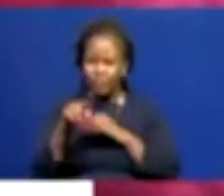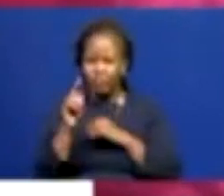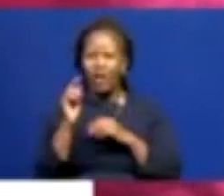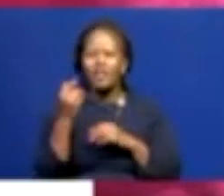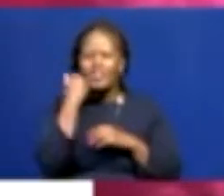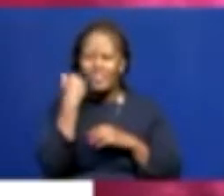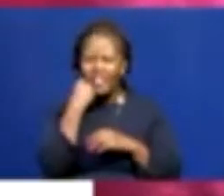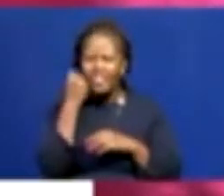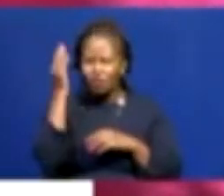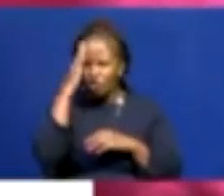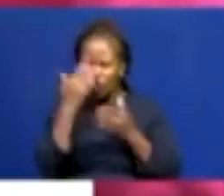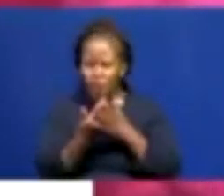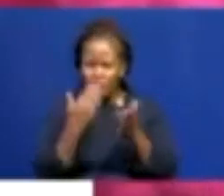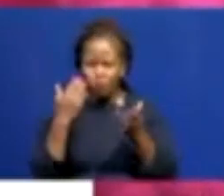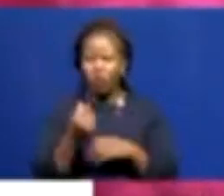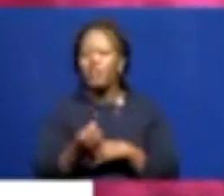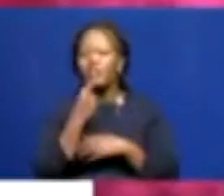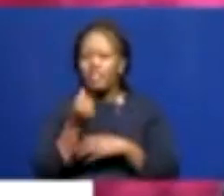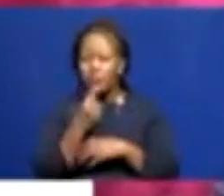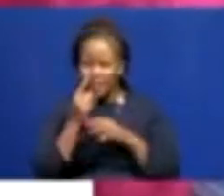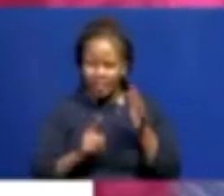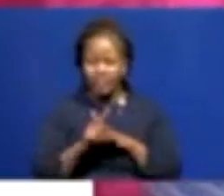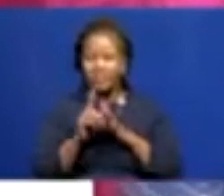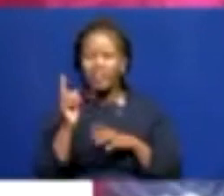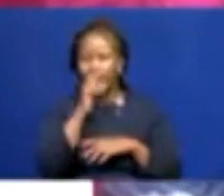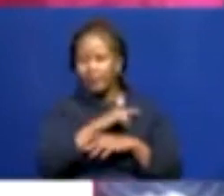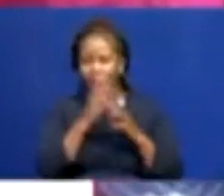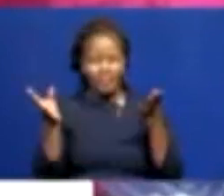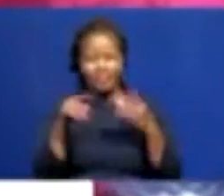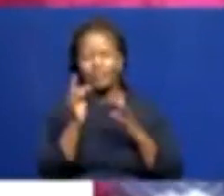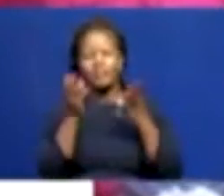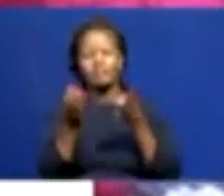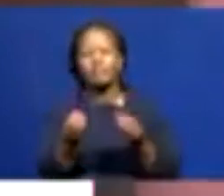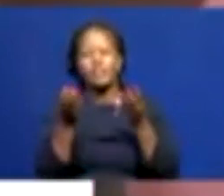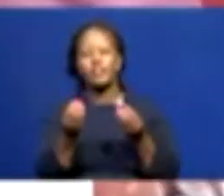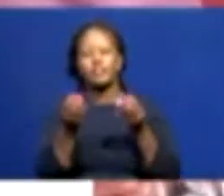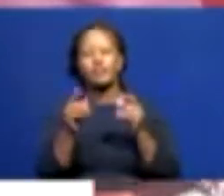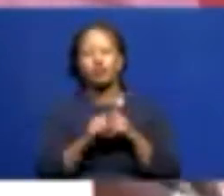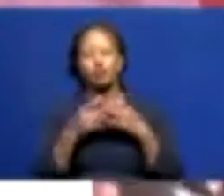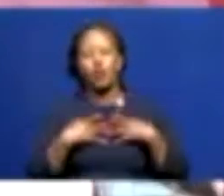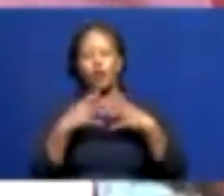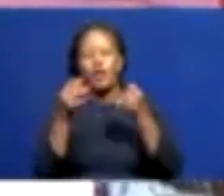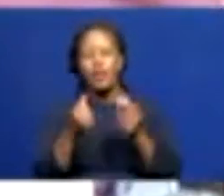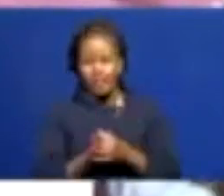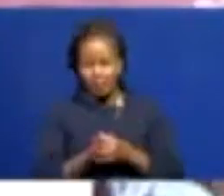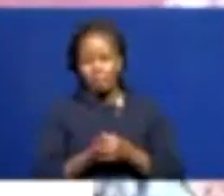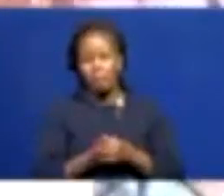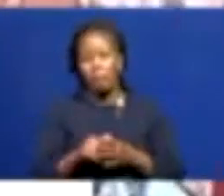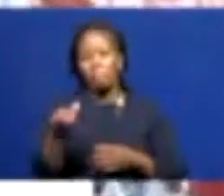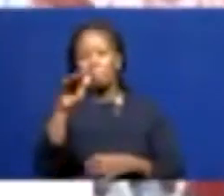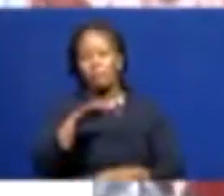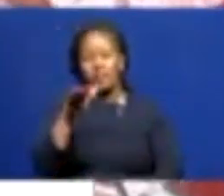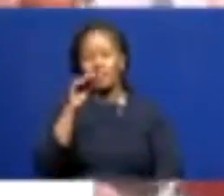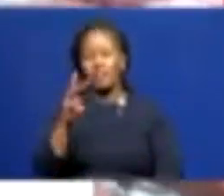ugonjwa upatikane, matibabu ianze immediately, matibabu inakuwa rahisi na unakuwa kupona. Bulapesa Ward MCA David